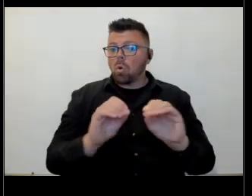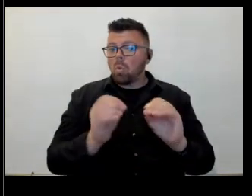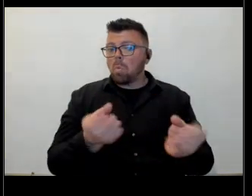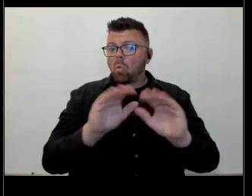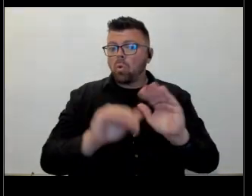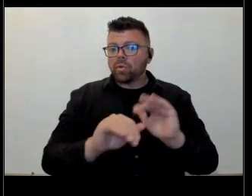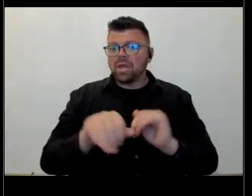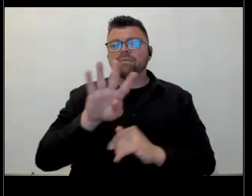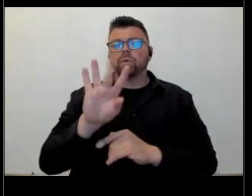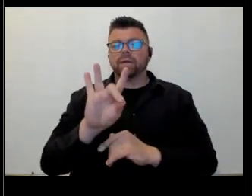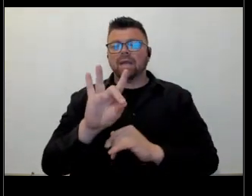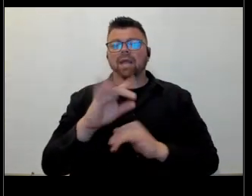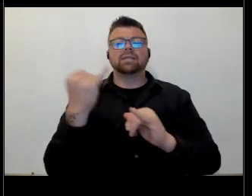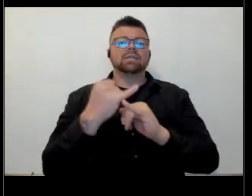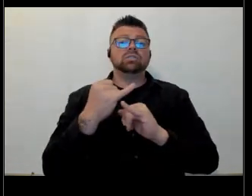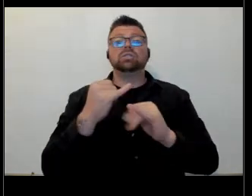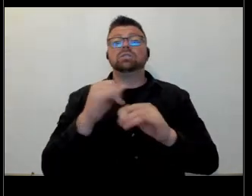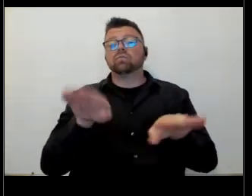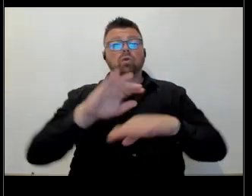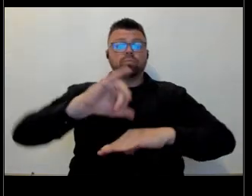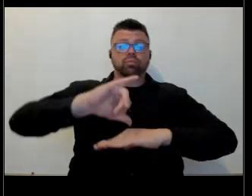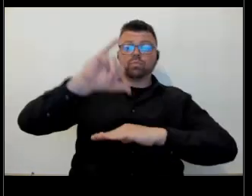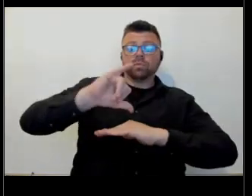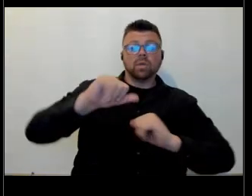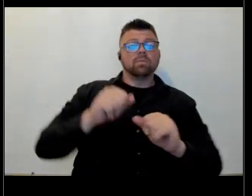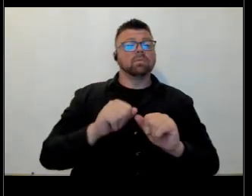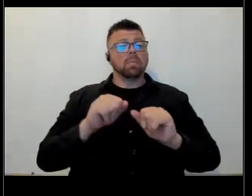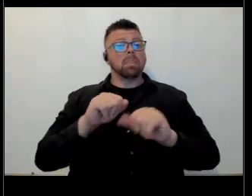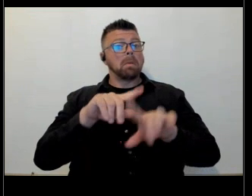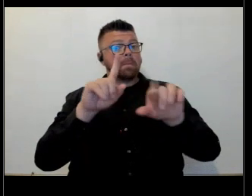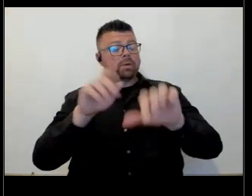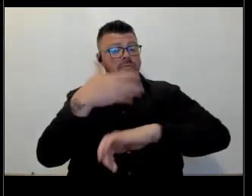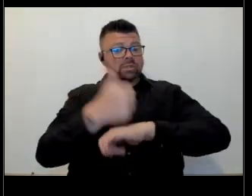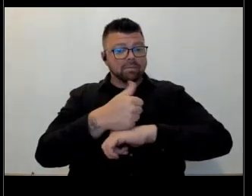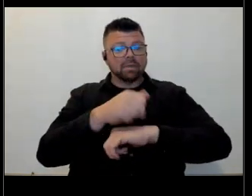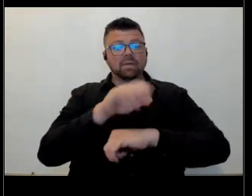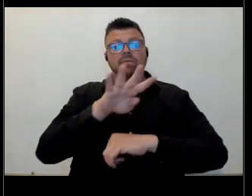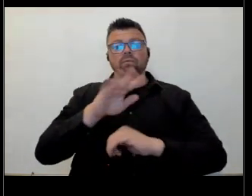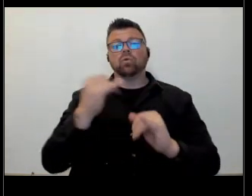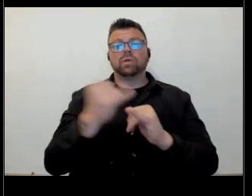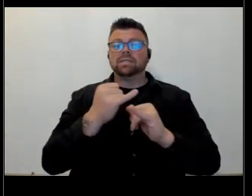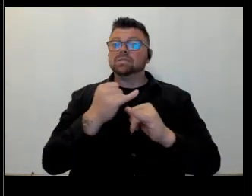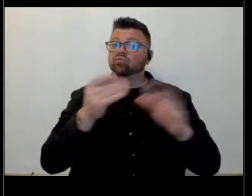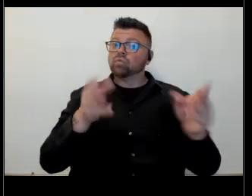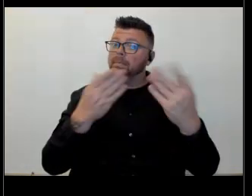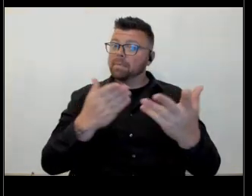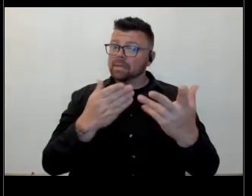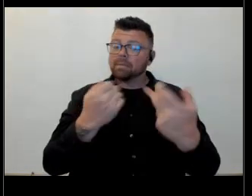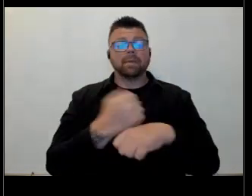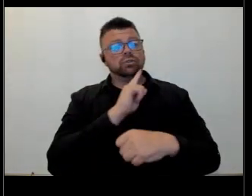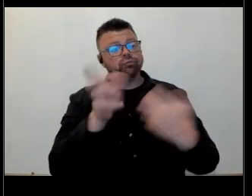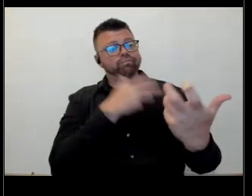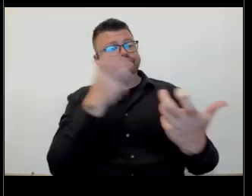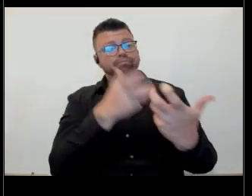but mounting them at 44 inches is recommended to ensure compliance.